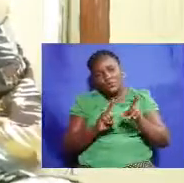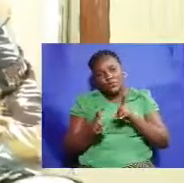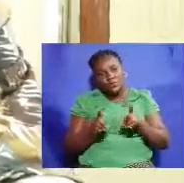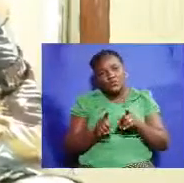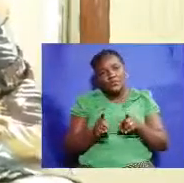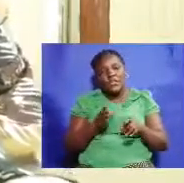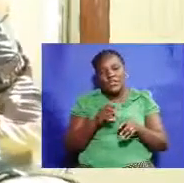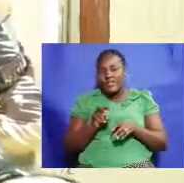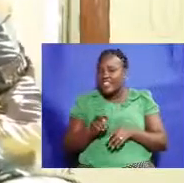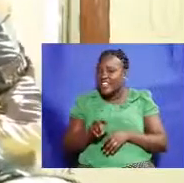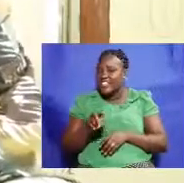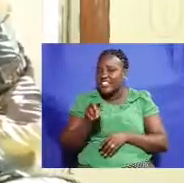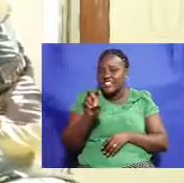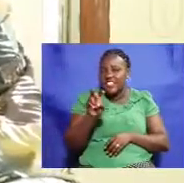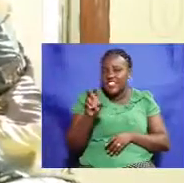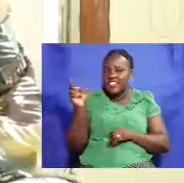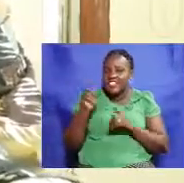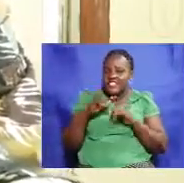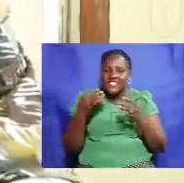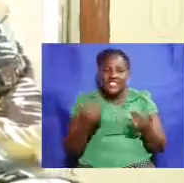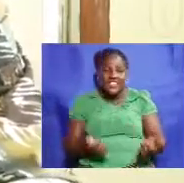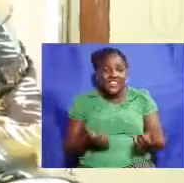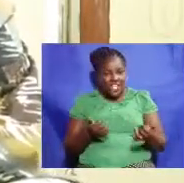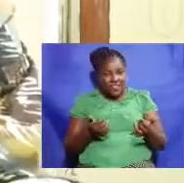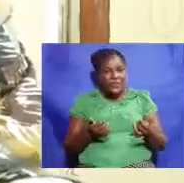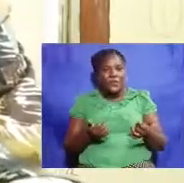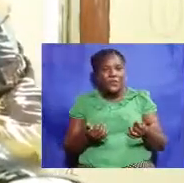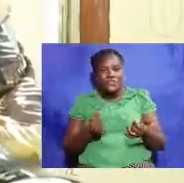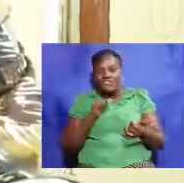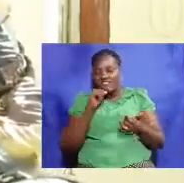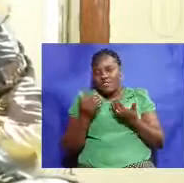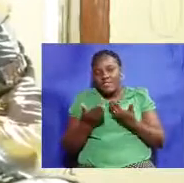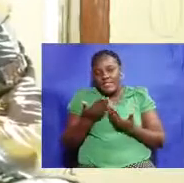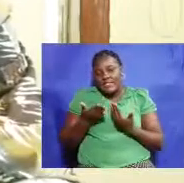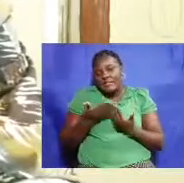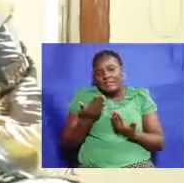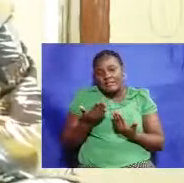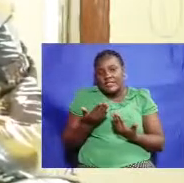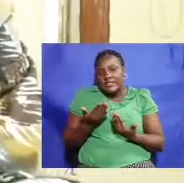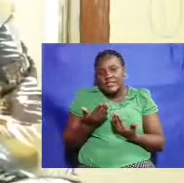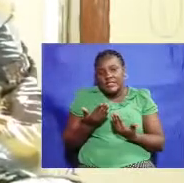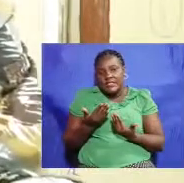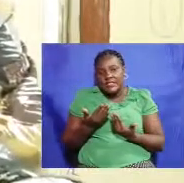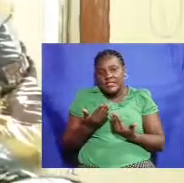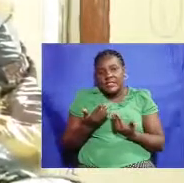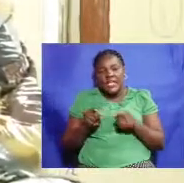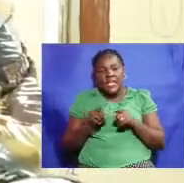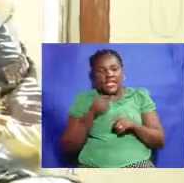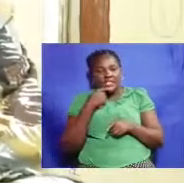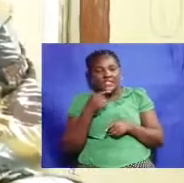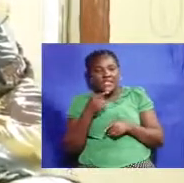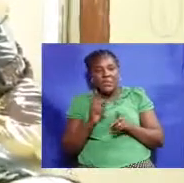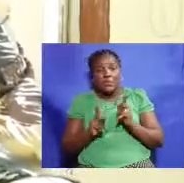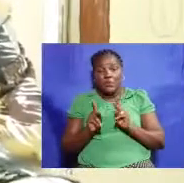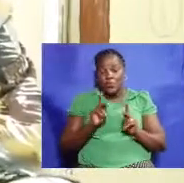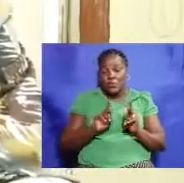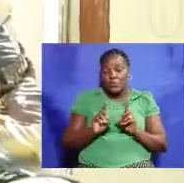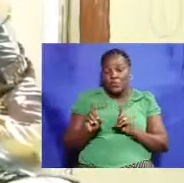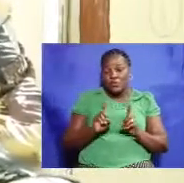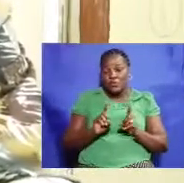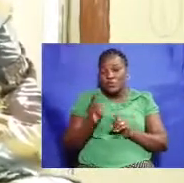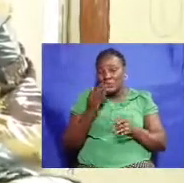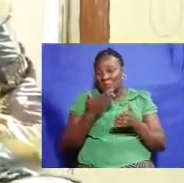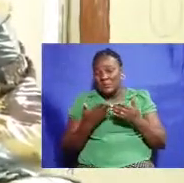their journey so far to this age. I mean, to this stage. It's not been easy. Like I did mention, people will do some things